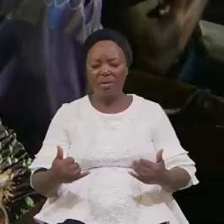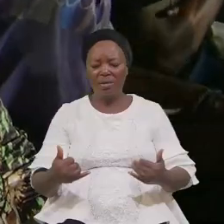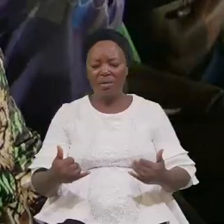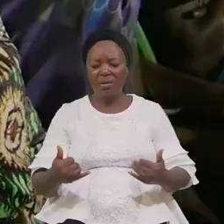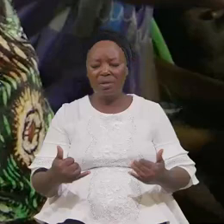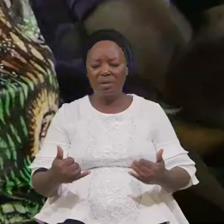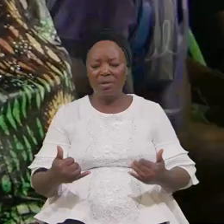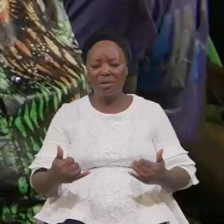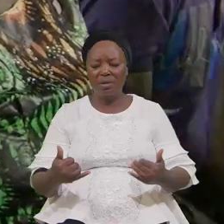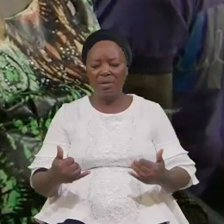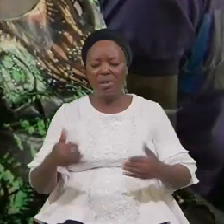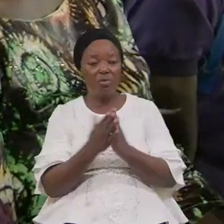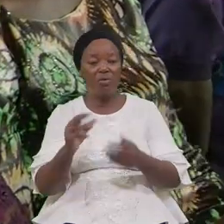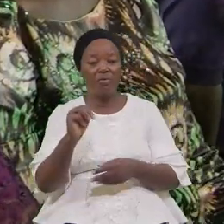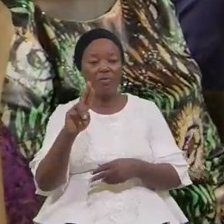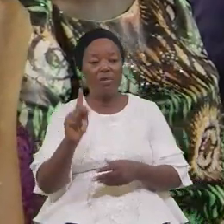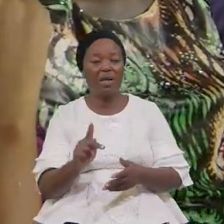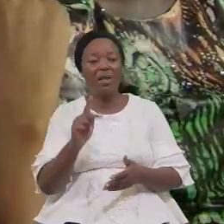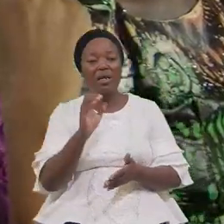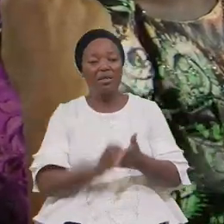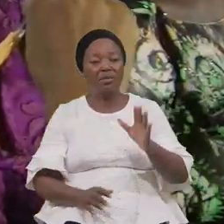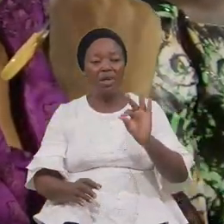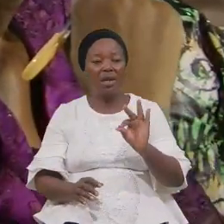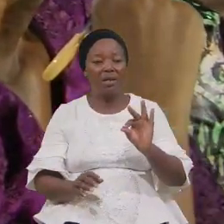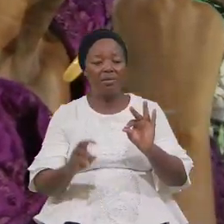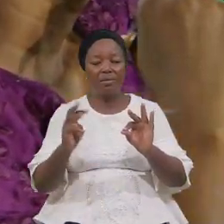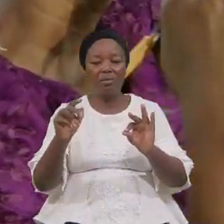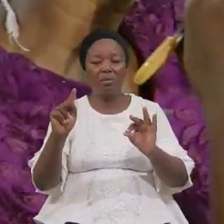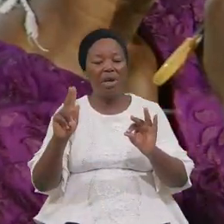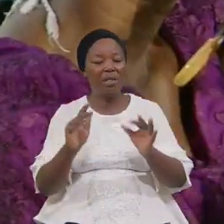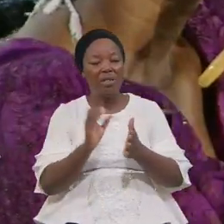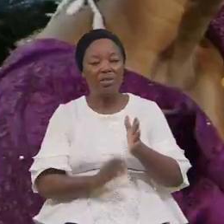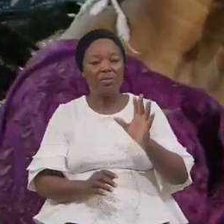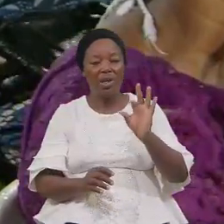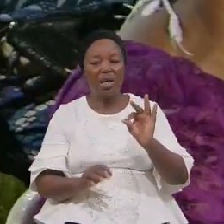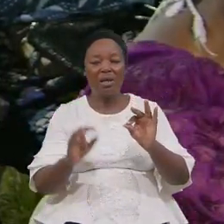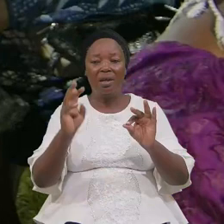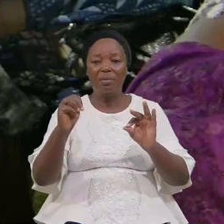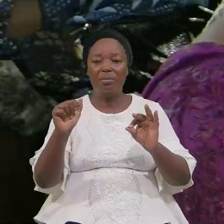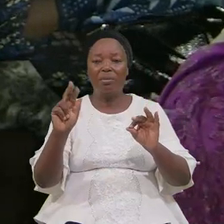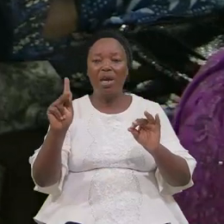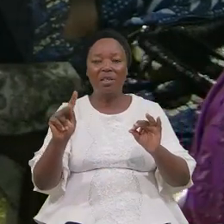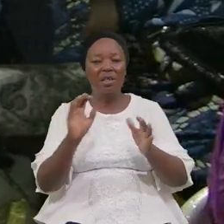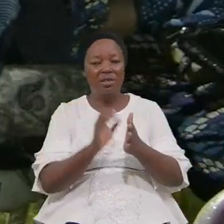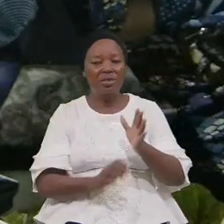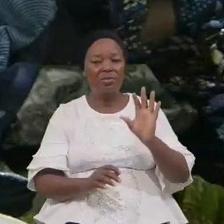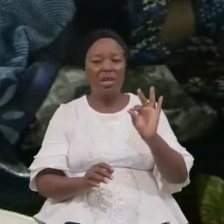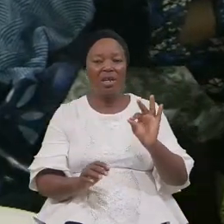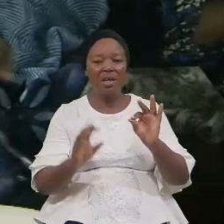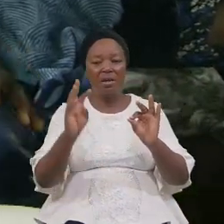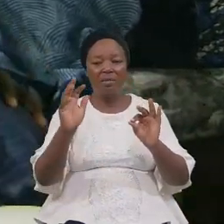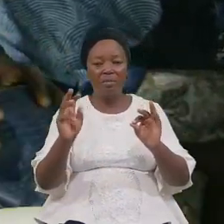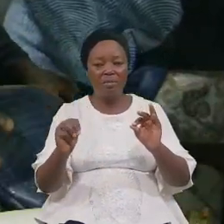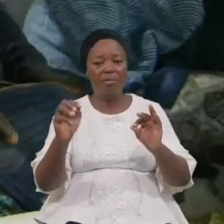Look at Mark chapter 9. I'm reading from verse 21. Mark chapter